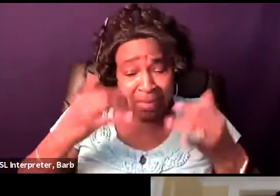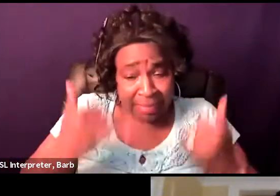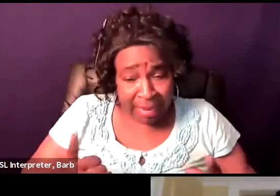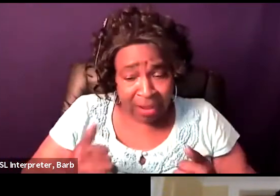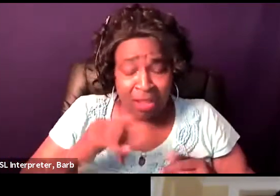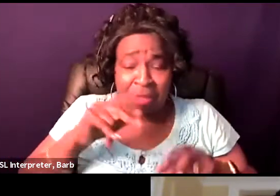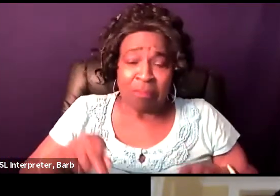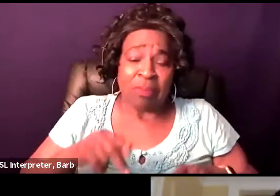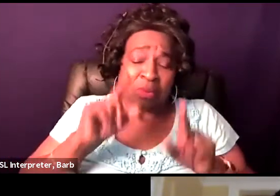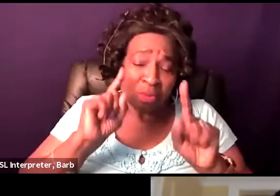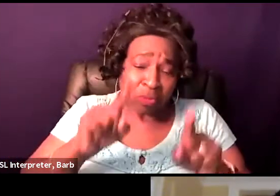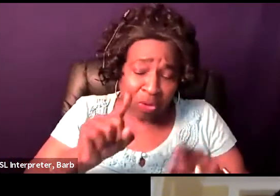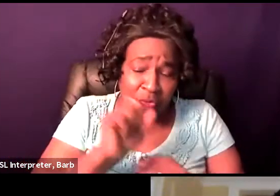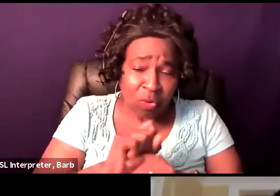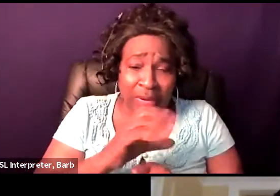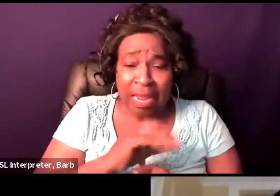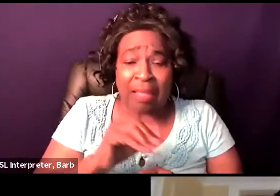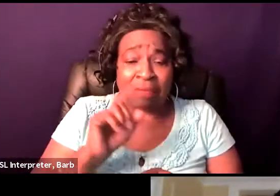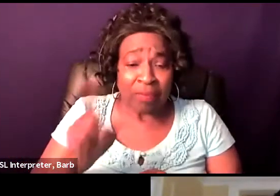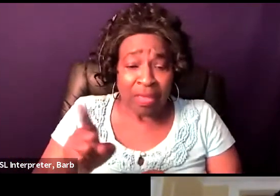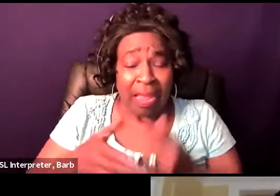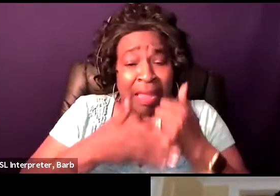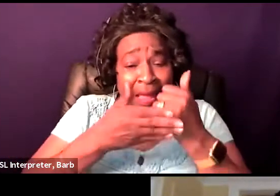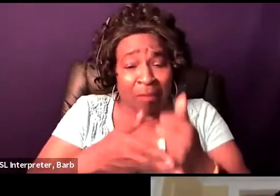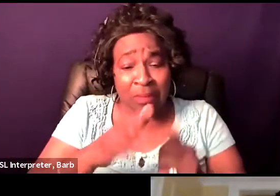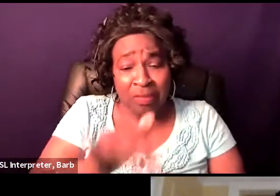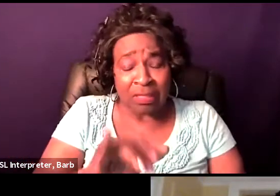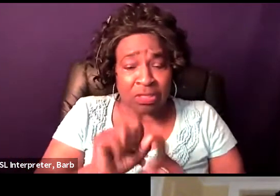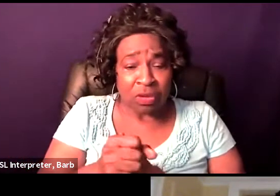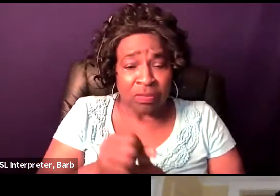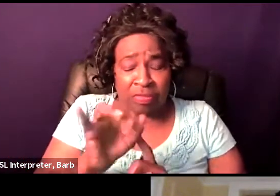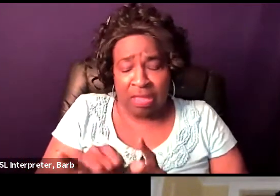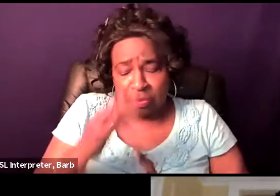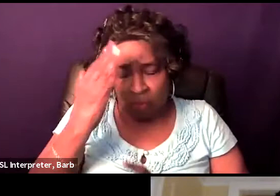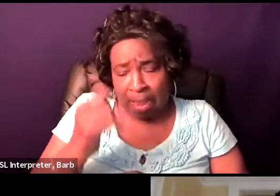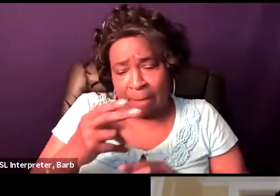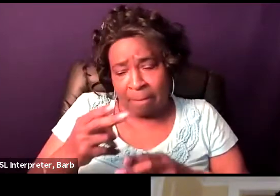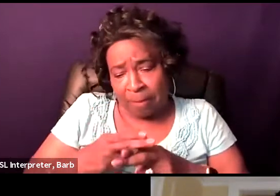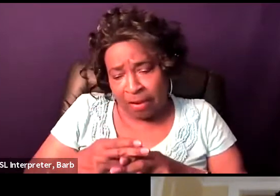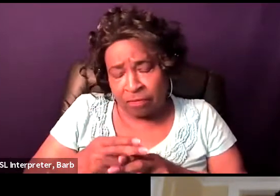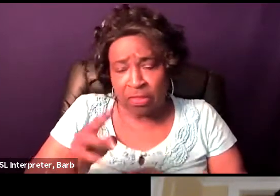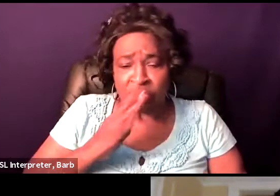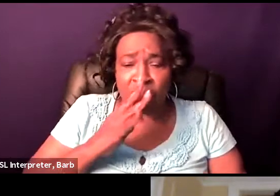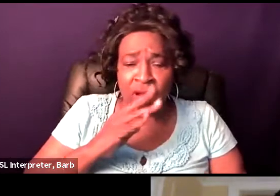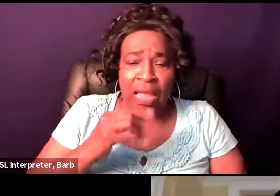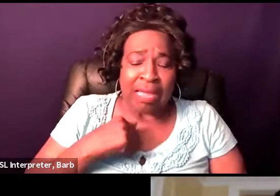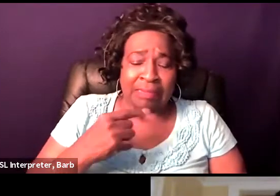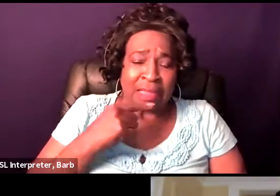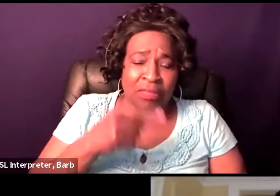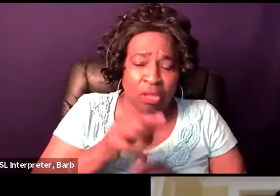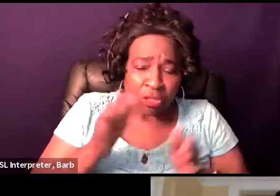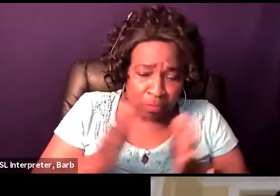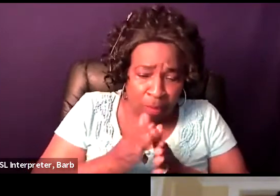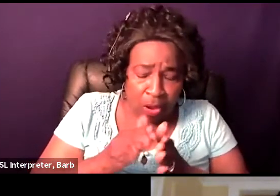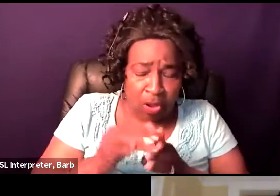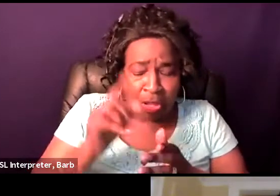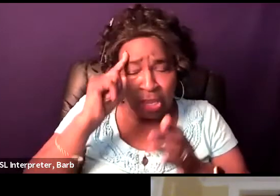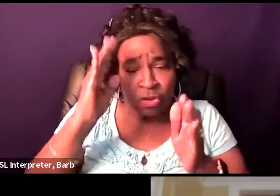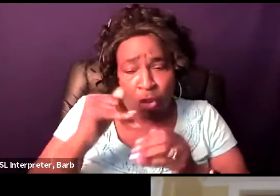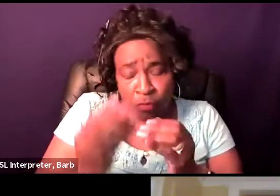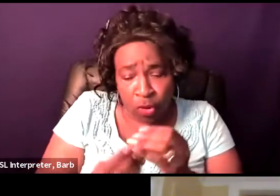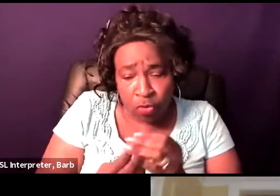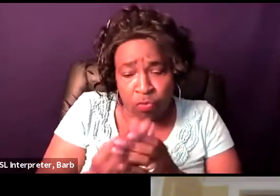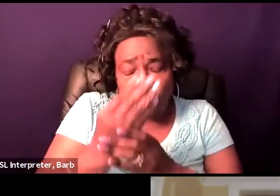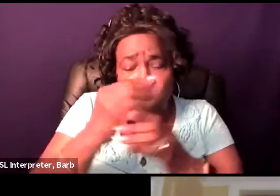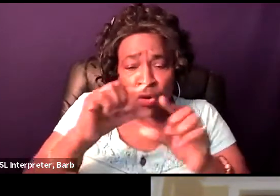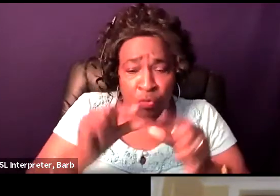to that. And that's why briefly in the talk, I mentioned the small but hopefully growing group of tech insiders